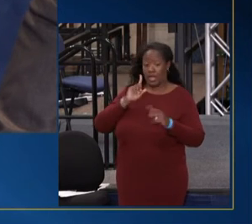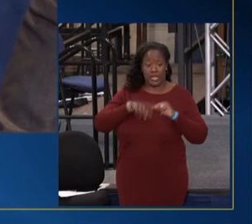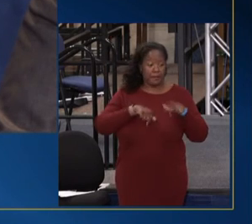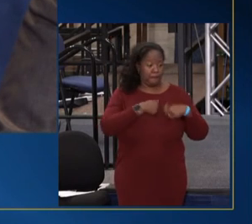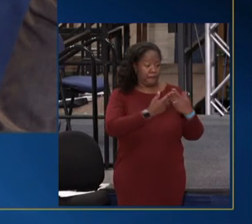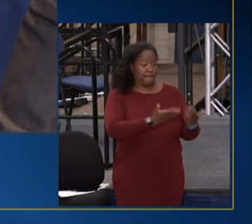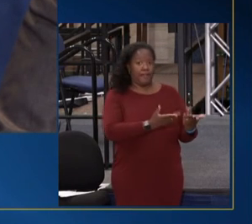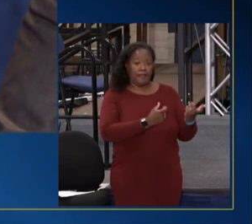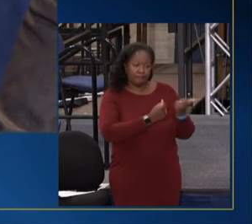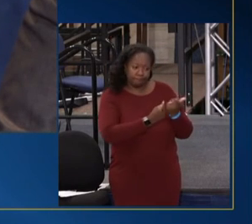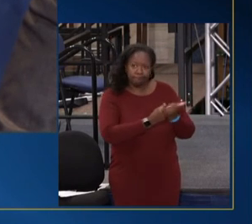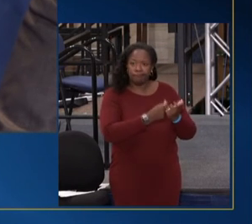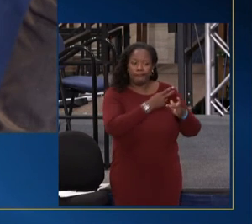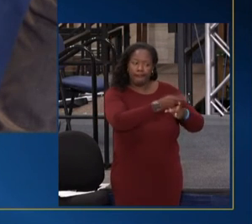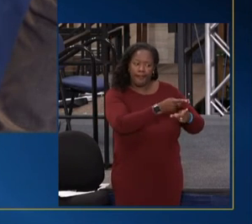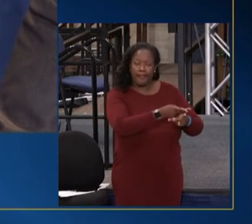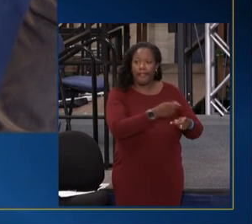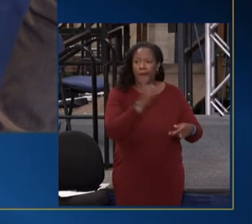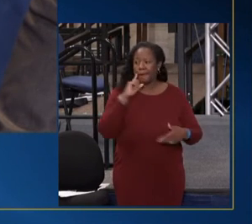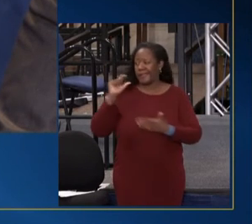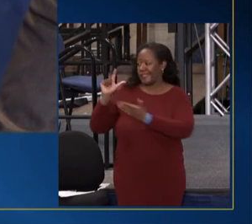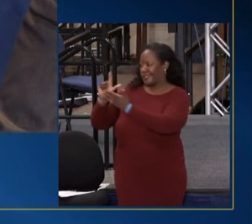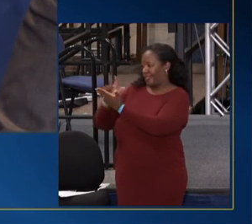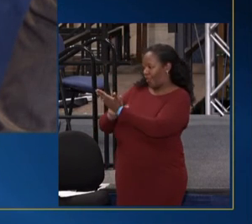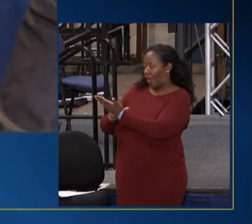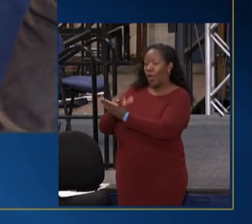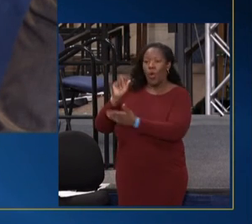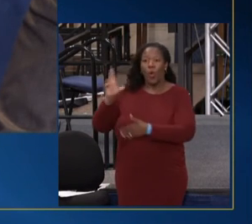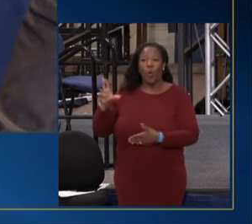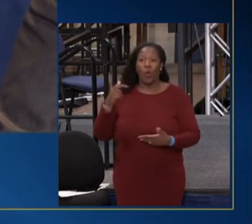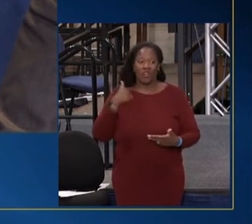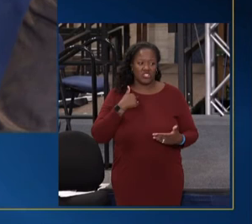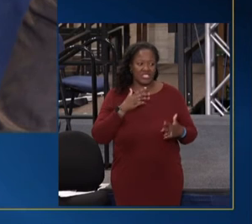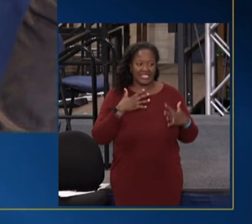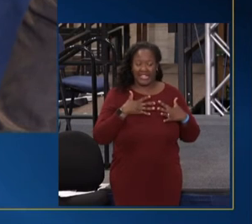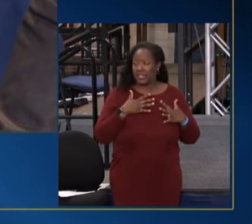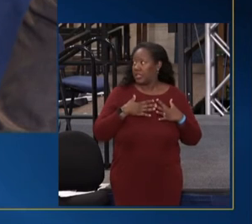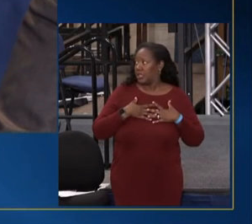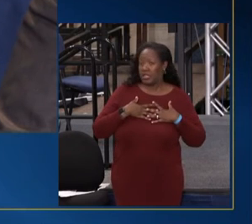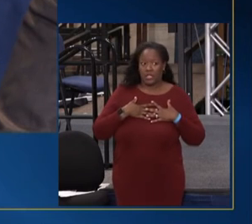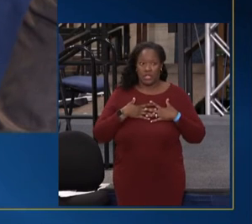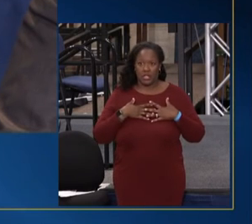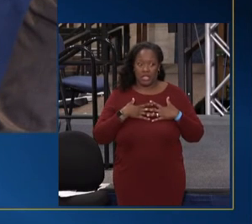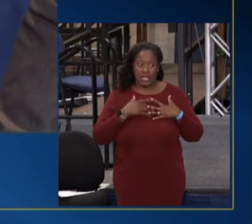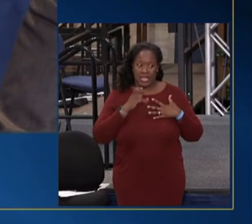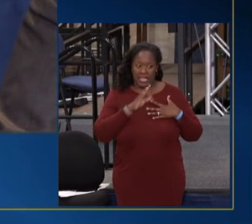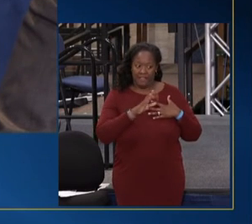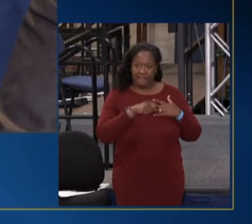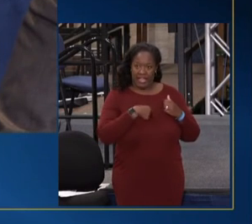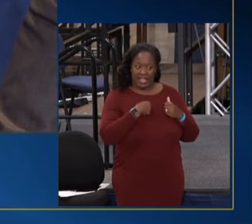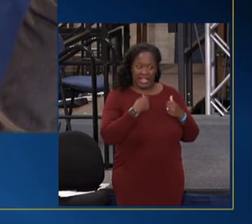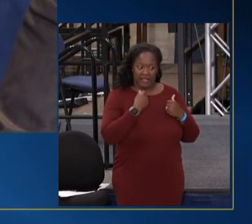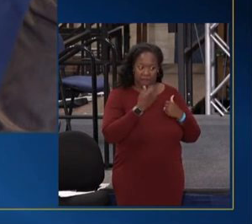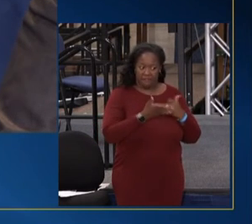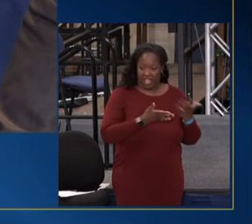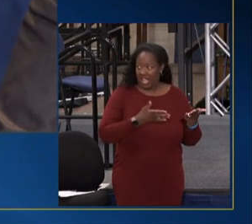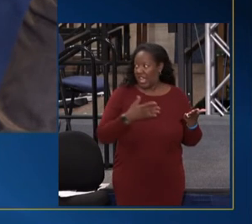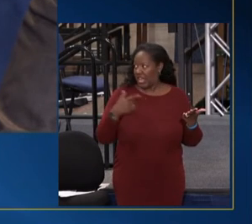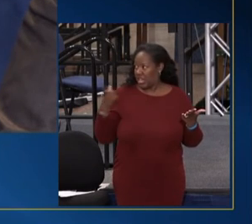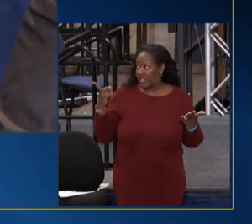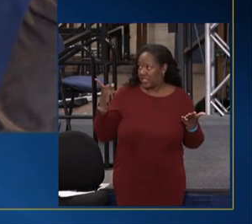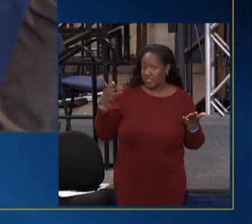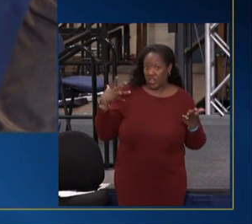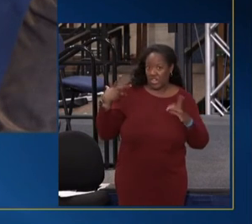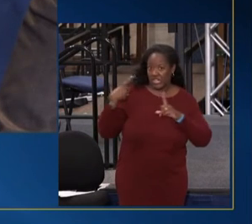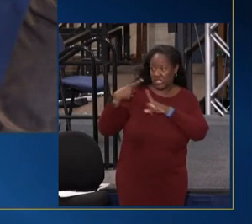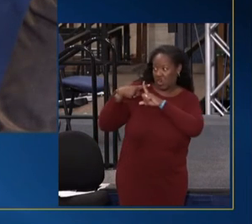care, sometimes because of the laws that are passing, but sometimes just because of that chilling effect of the fear and misinformation and attacks that are out